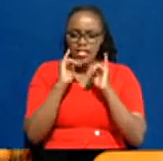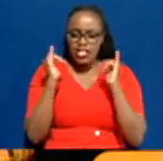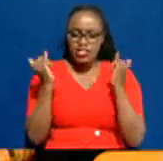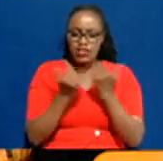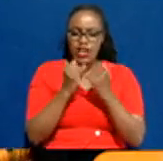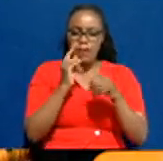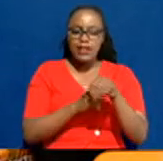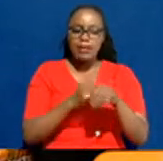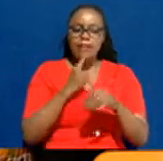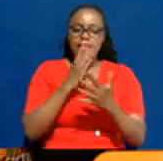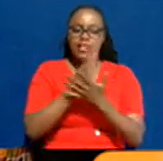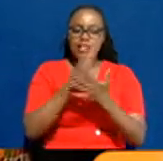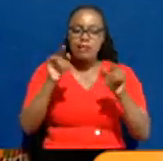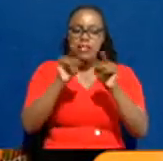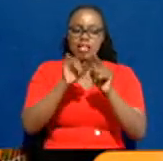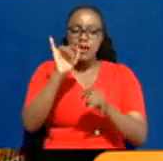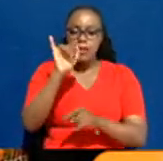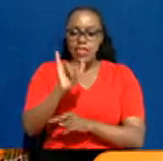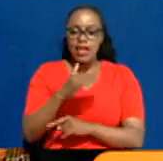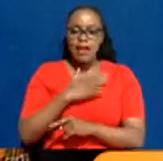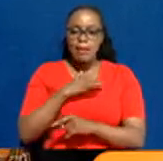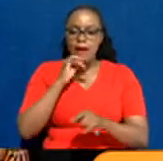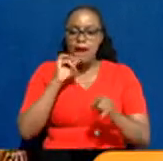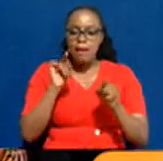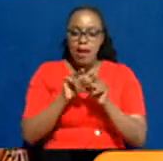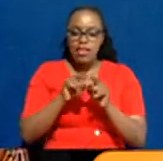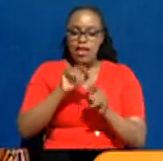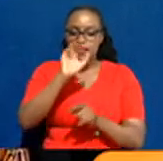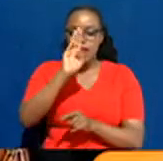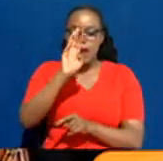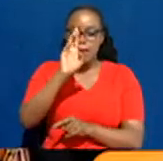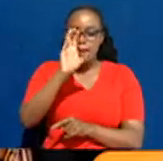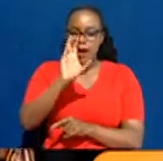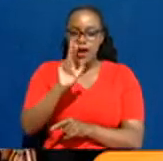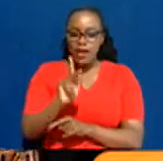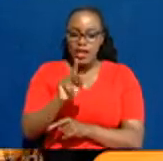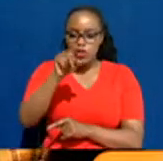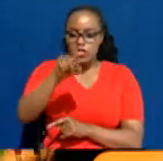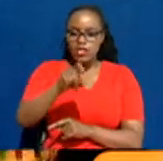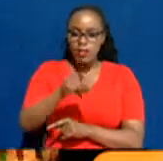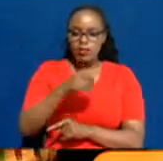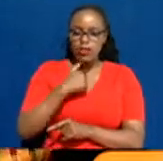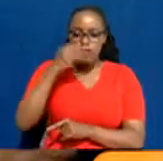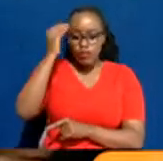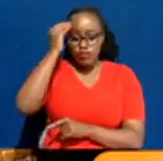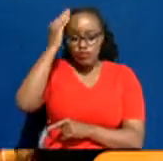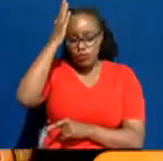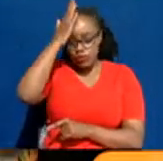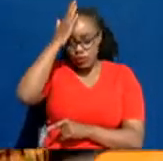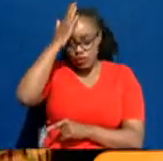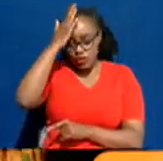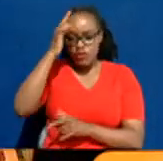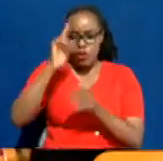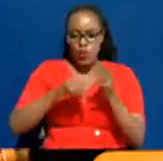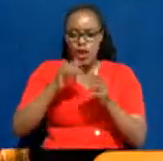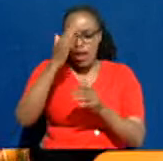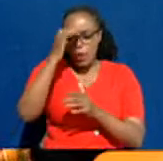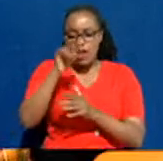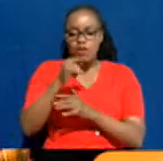When I say something like that, my brother Barack, you should take me to the side and ask me, why did you say